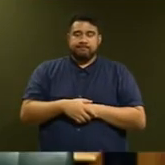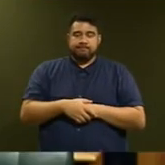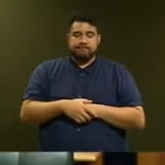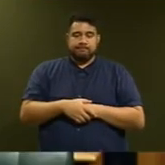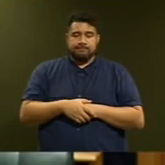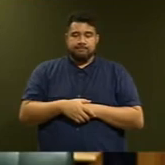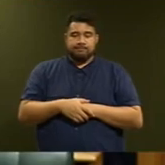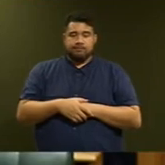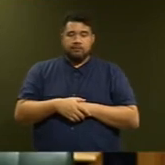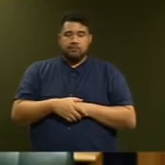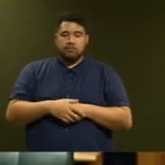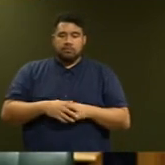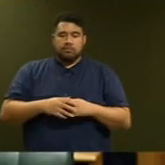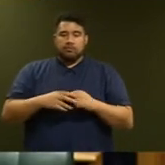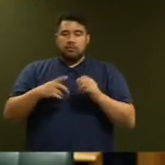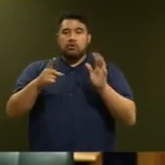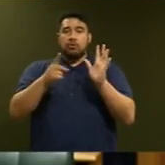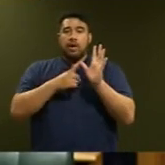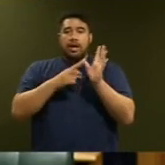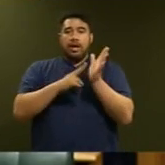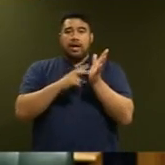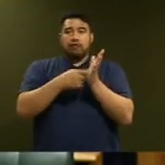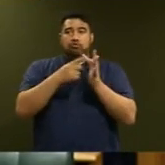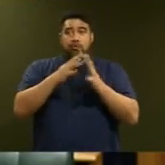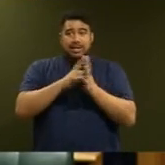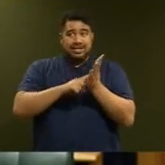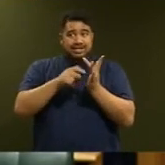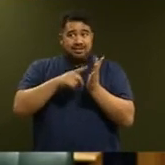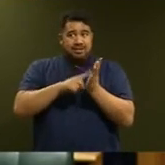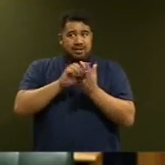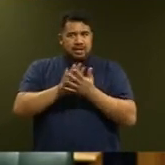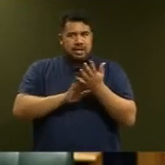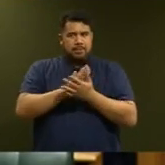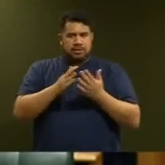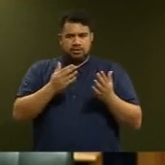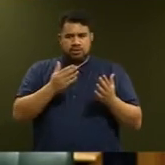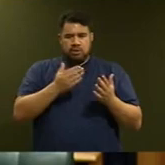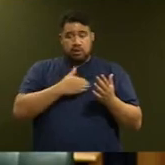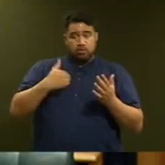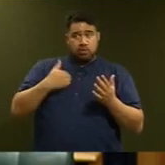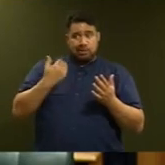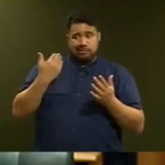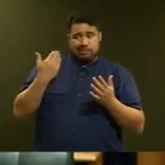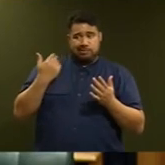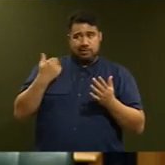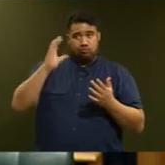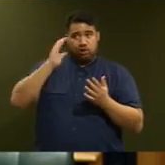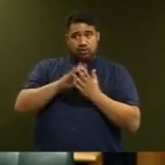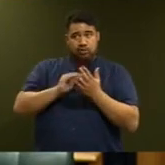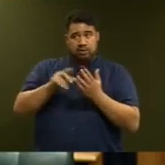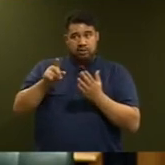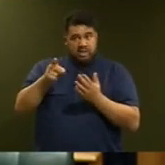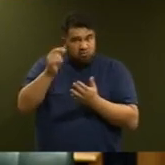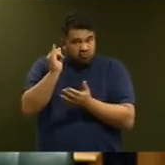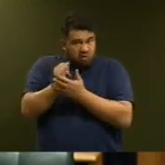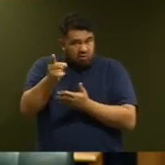So Andrew Little was incorrect on Radio New Zealand this morning when he said of the three strikes repeal